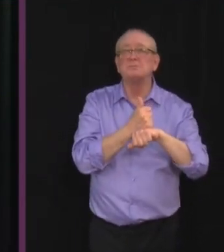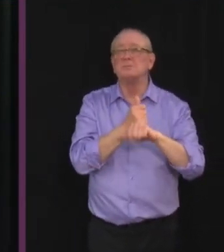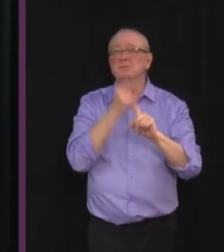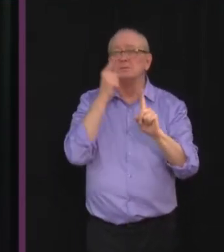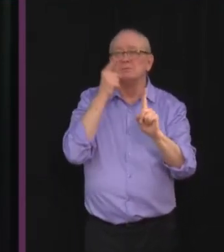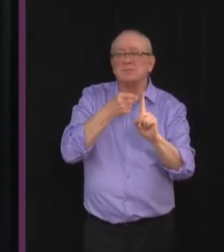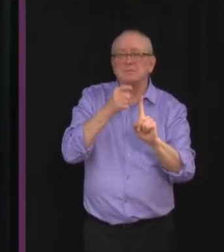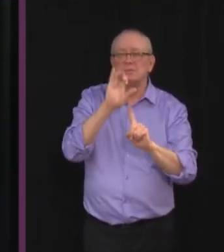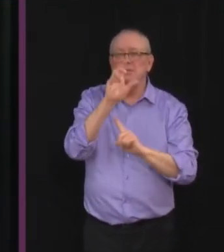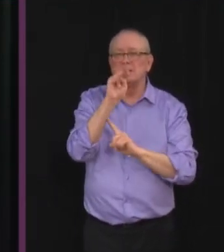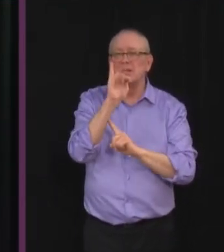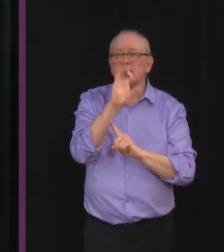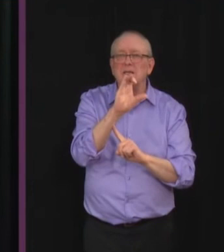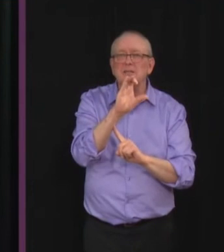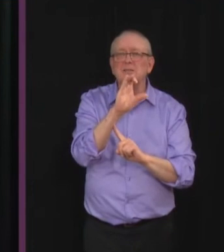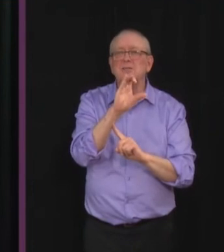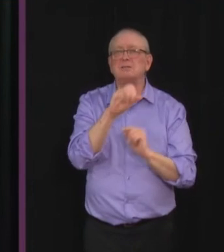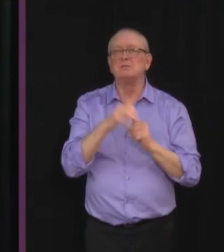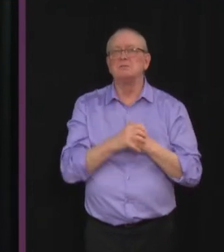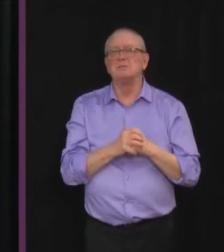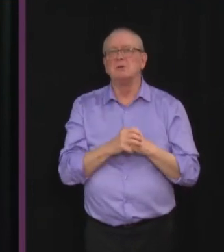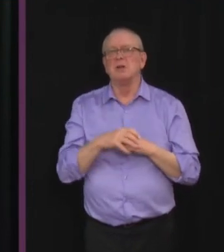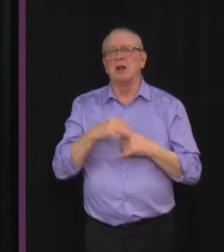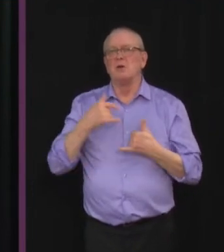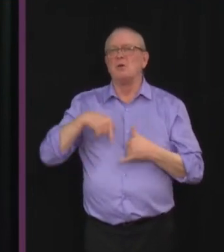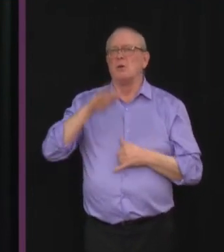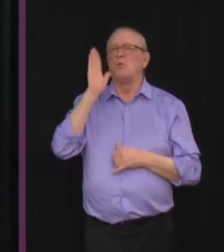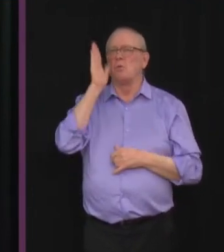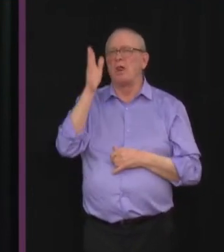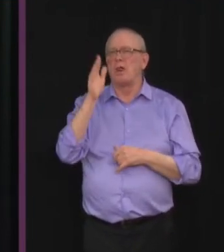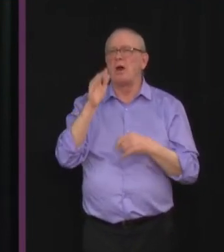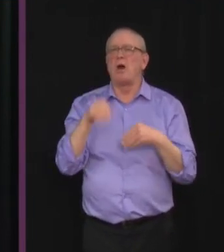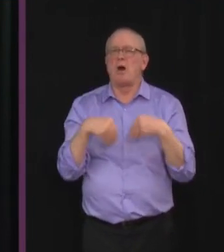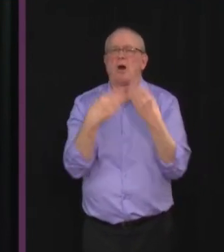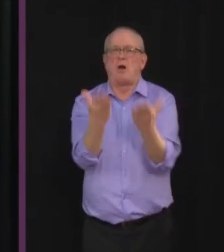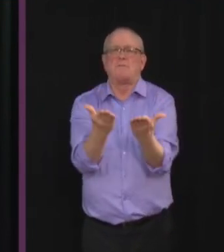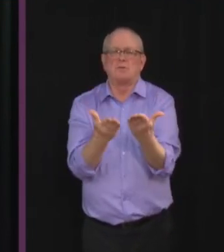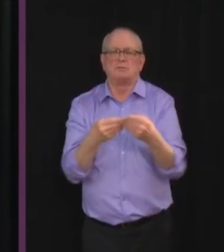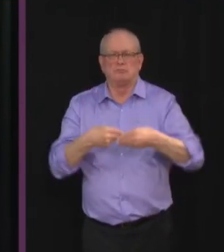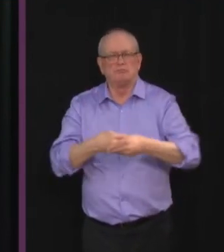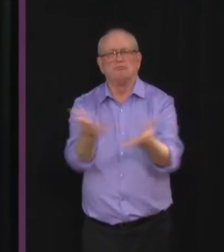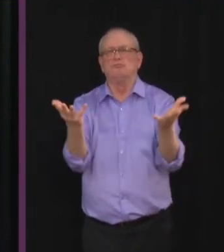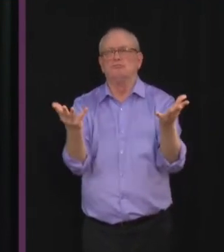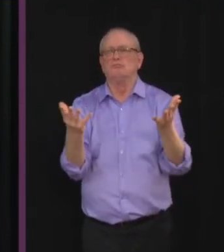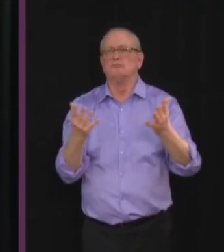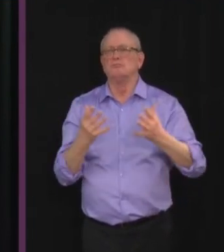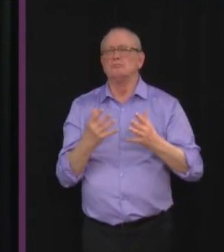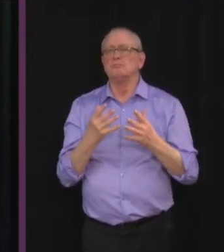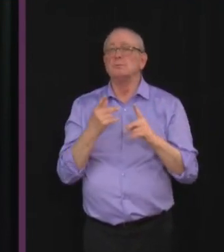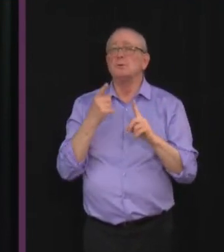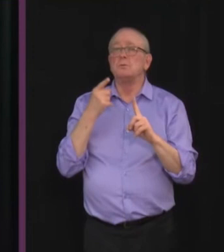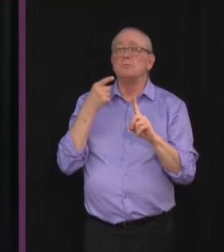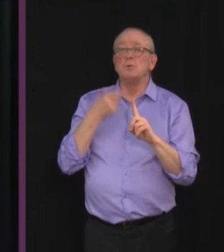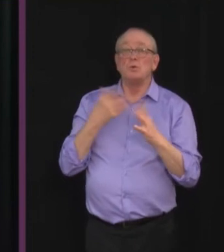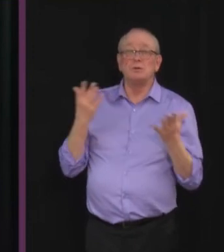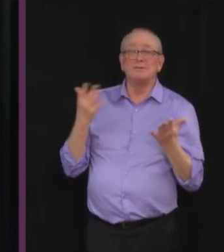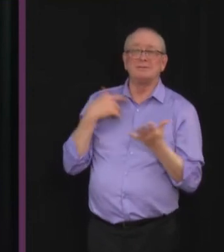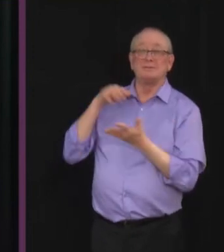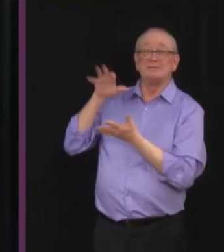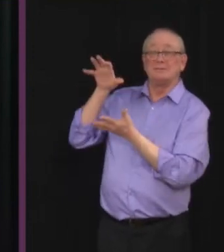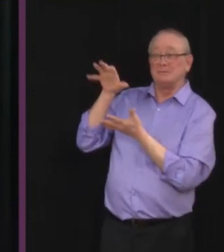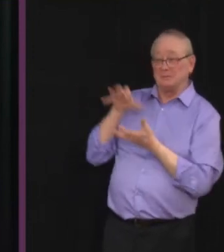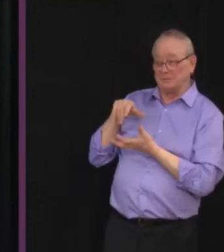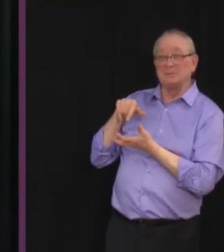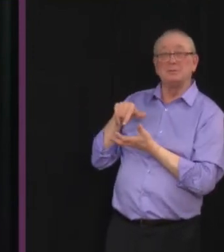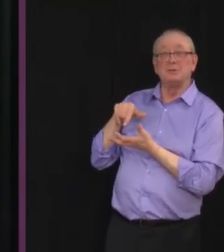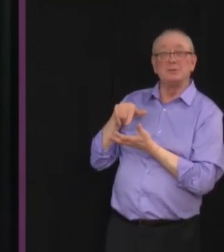do need that surge capacity, we will do that. But this really does come down to us not having the supply that would be